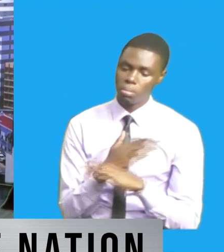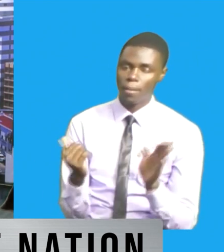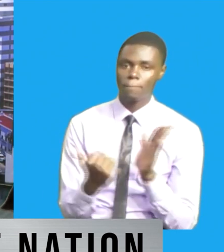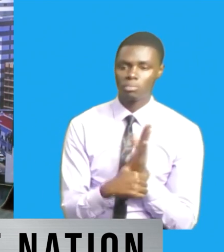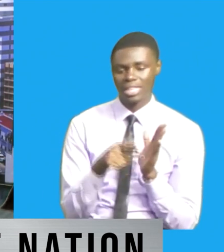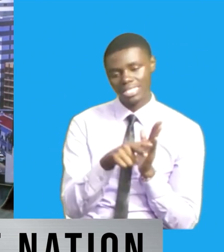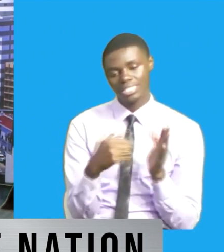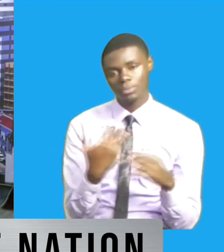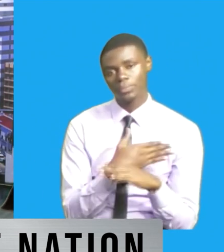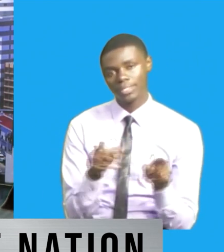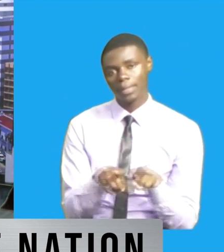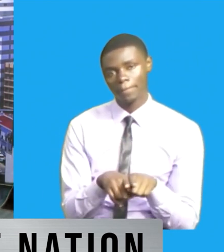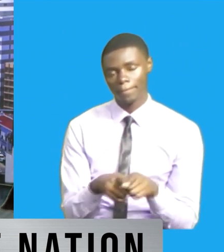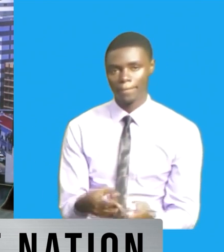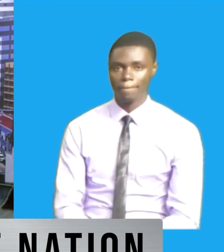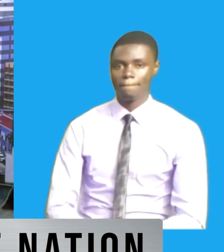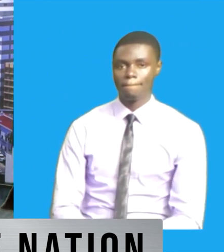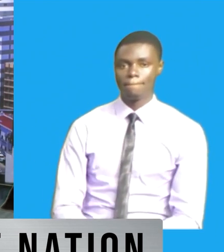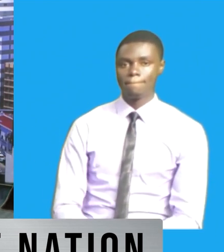ni shortcut. Okay.